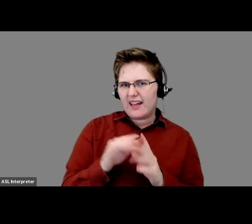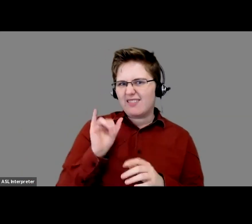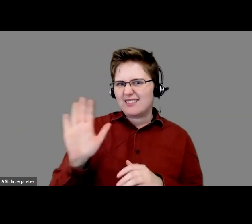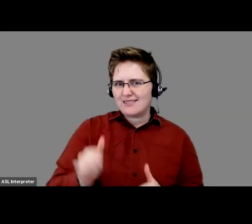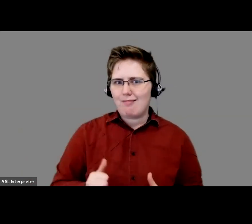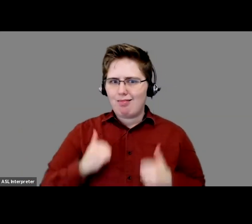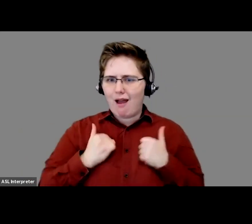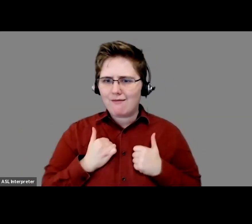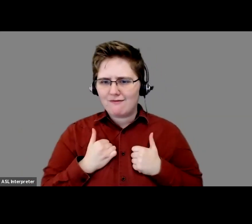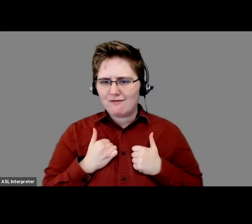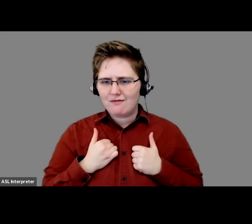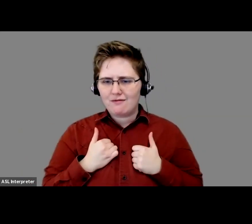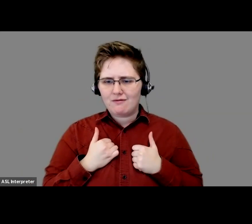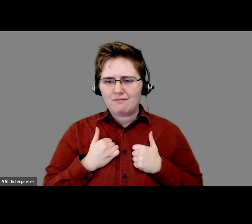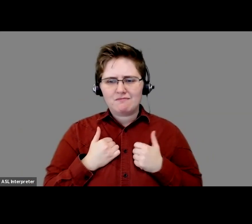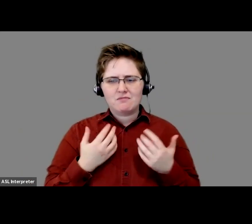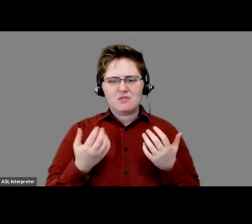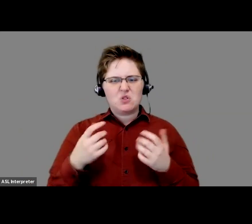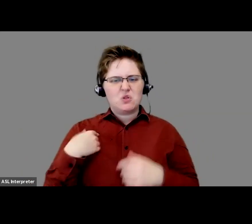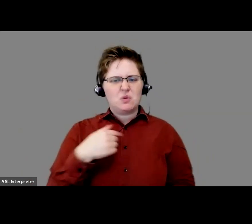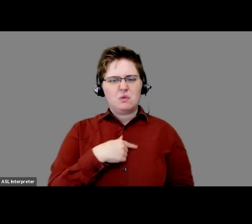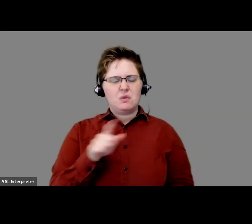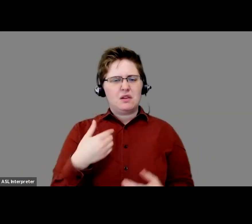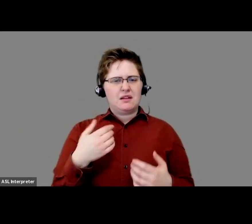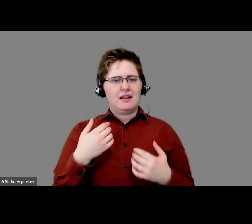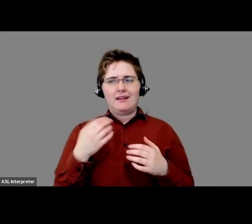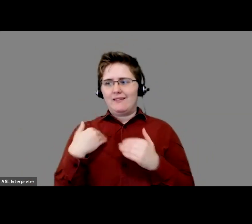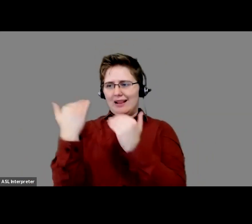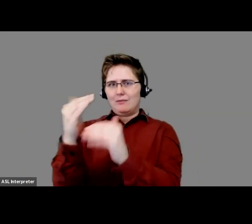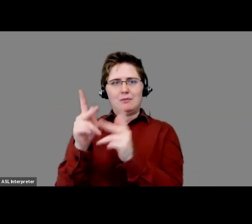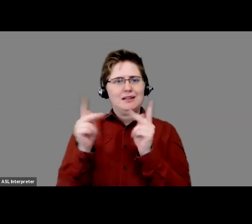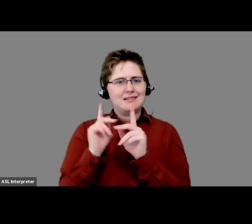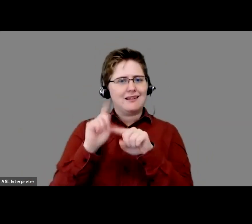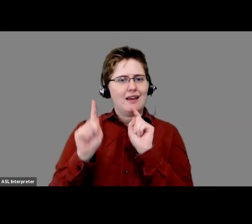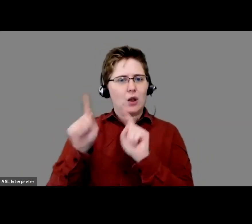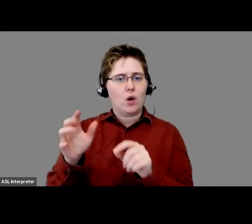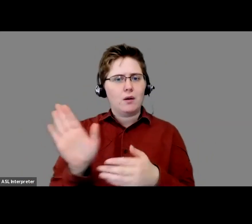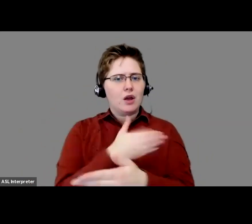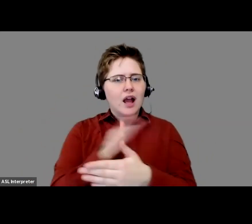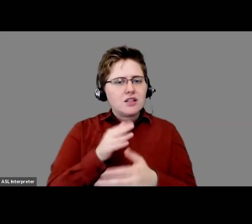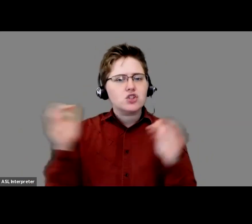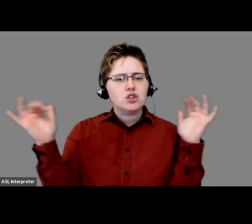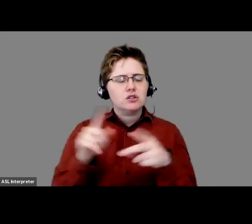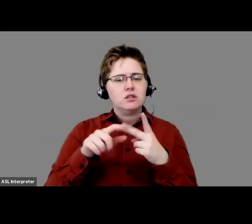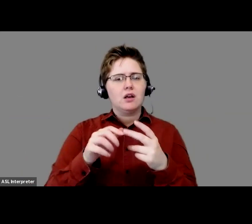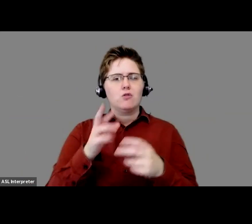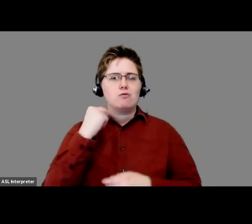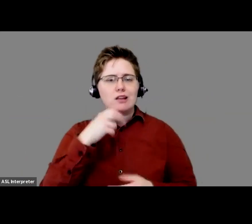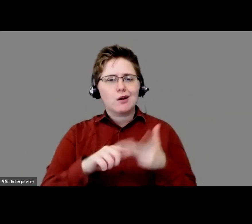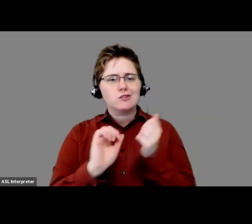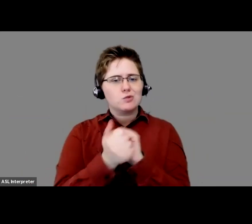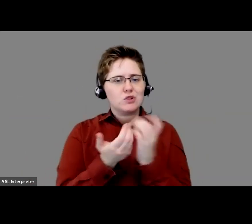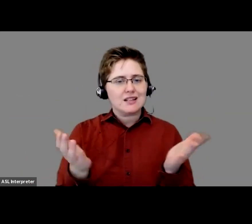life. That there's so many places that they can't go, concerts and restaurants and sports events, because things